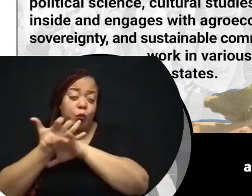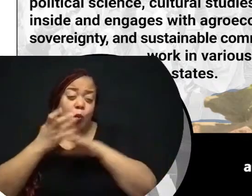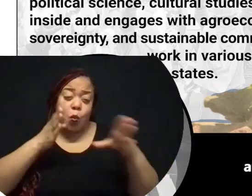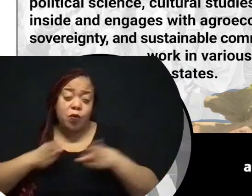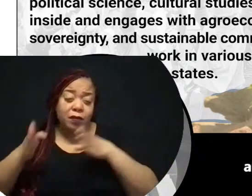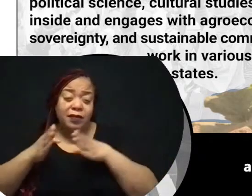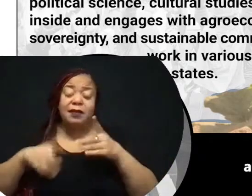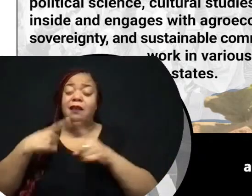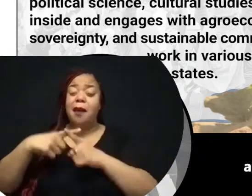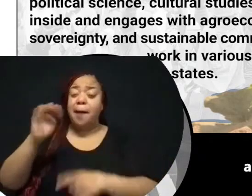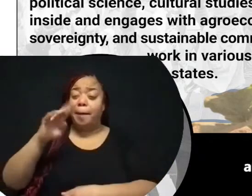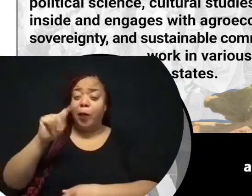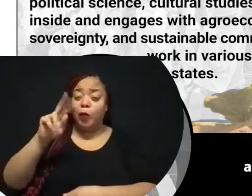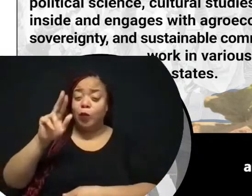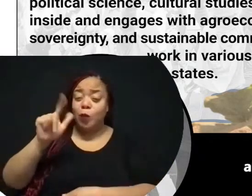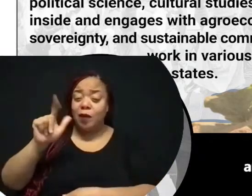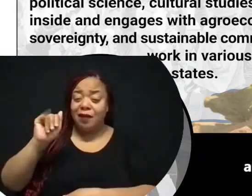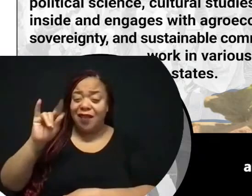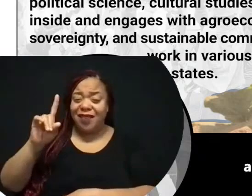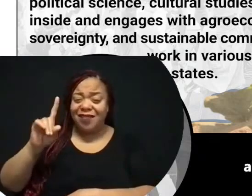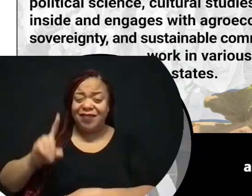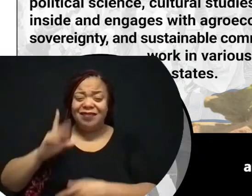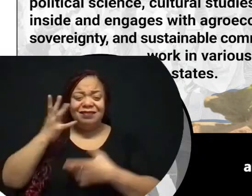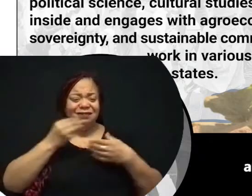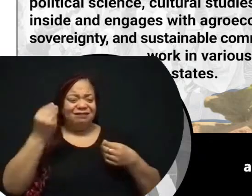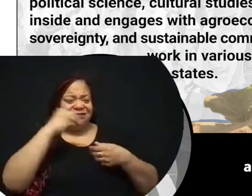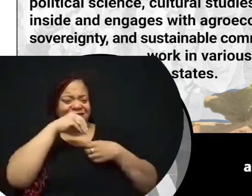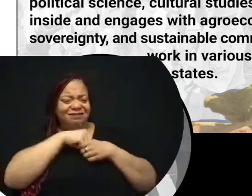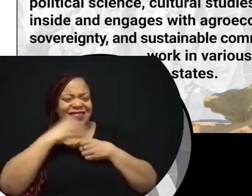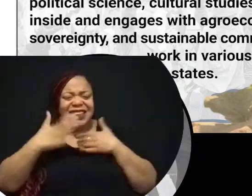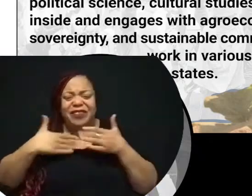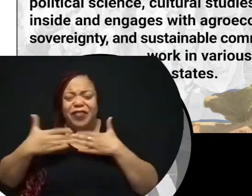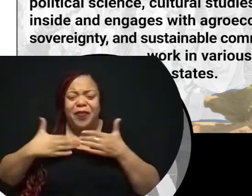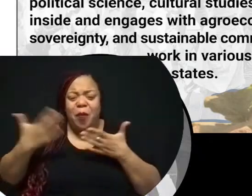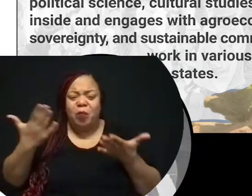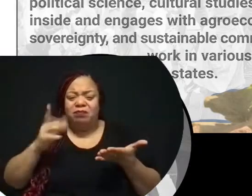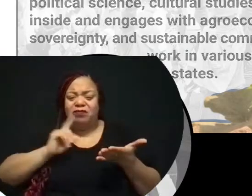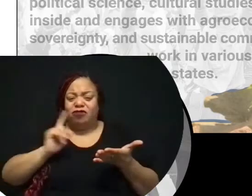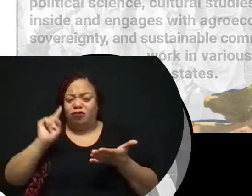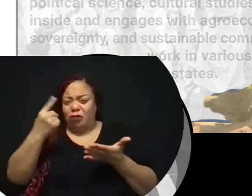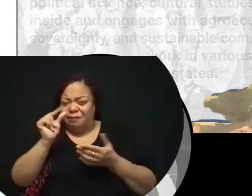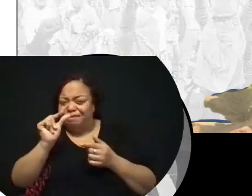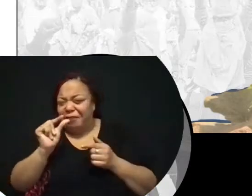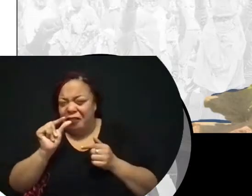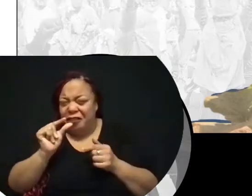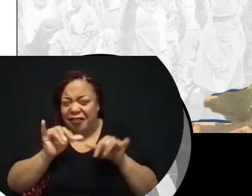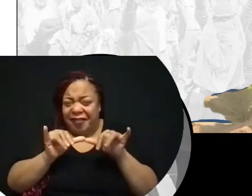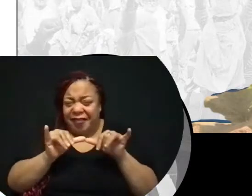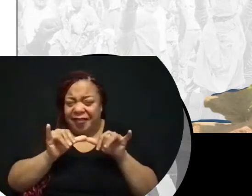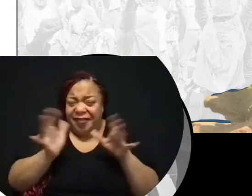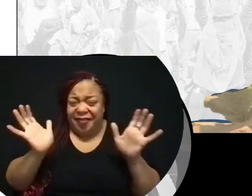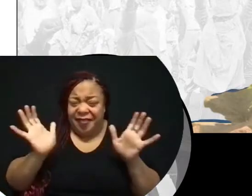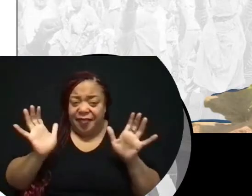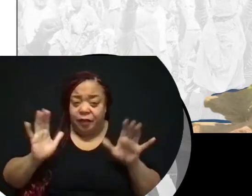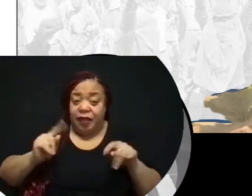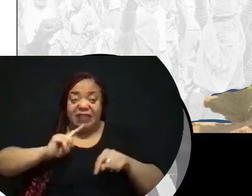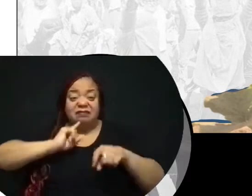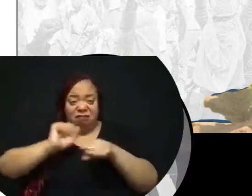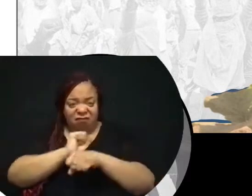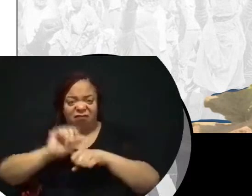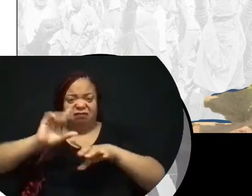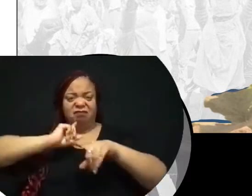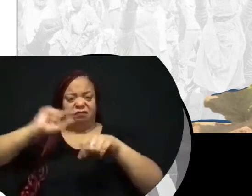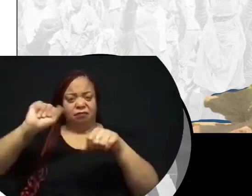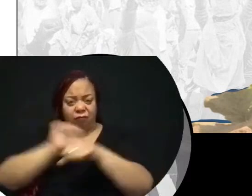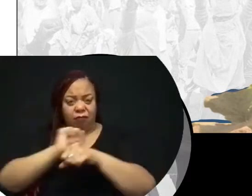helps our situation, and it does save lives, and it helps people, stay grounded and actively